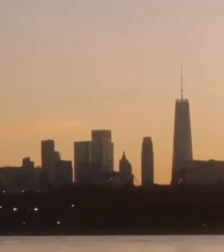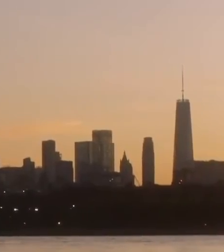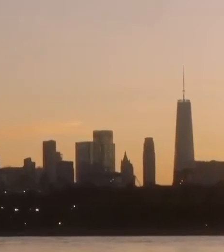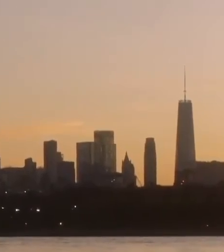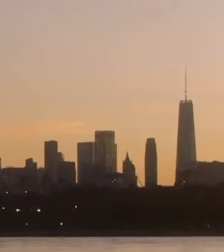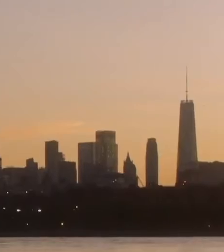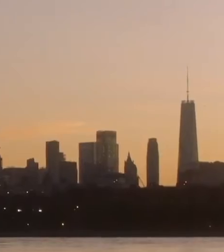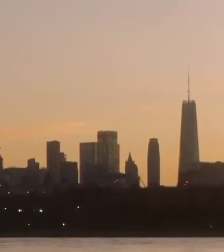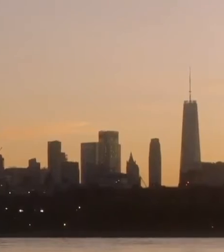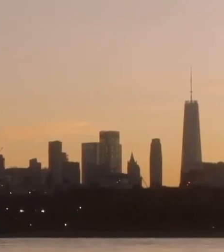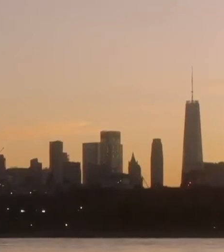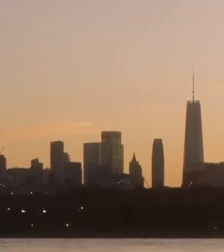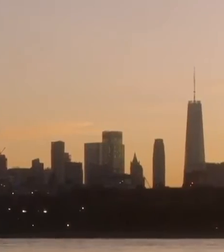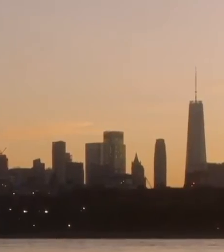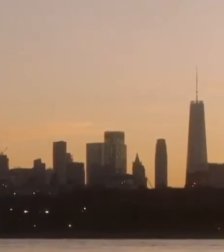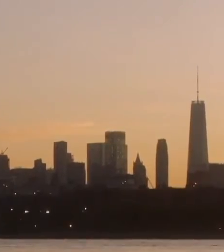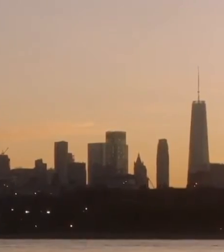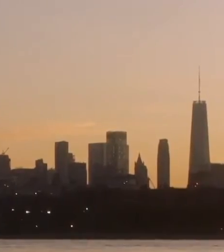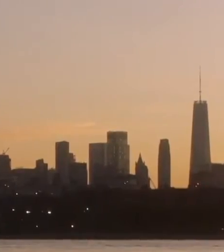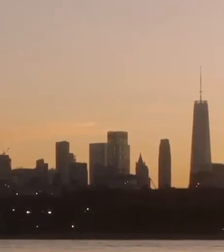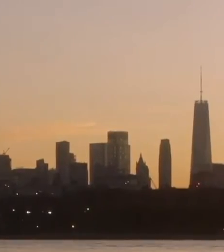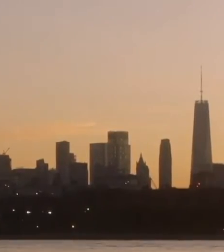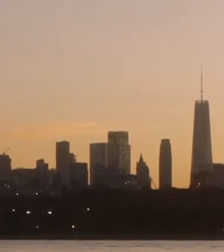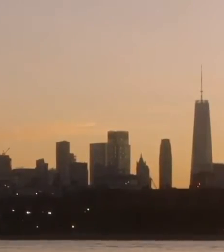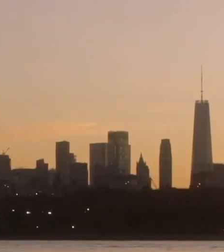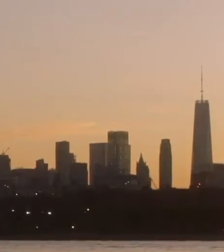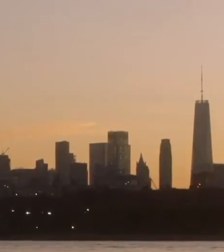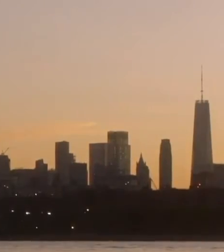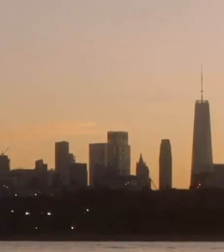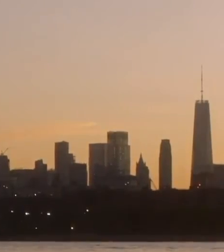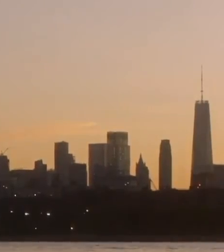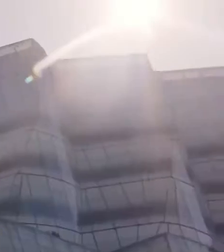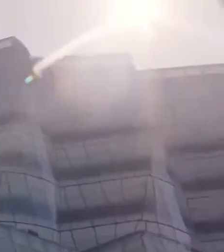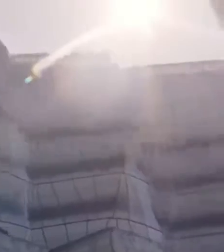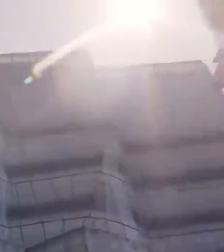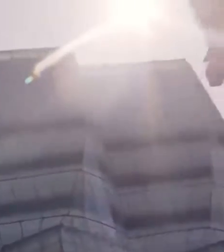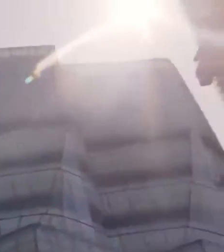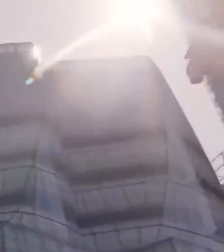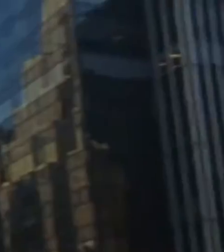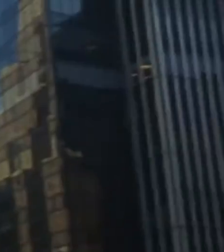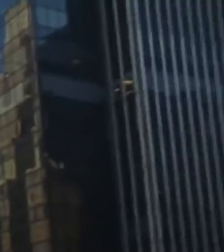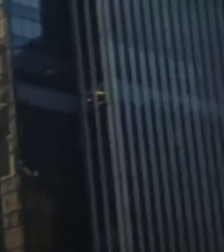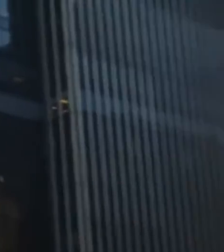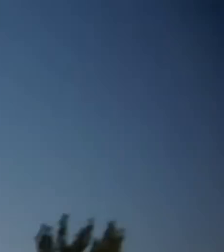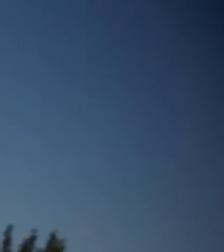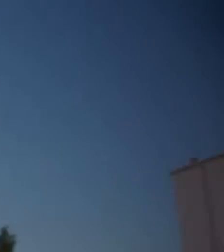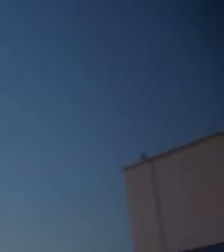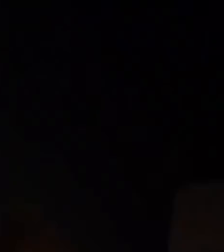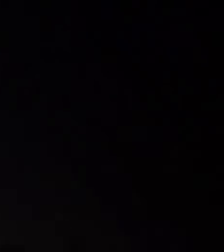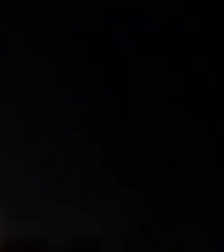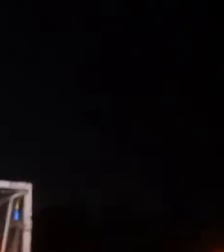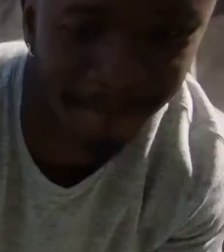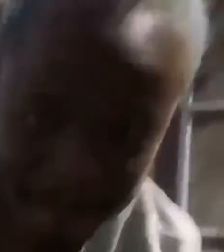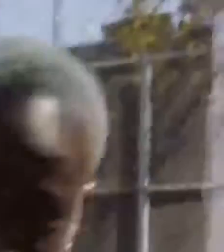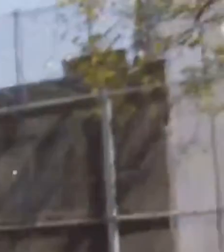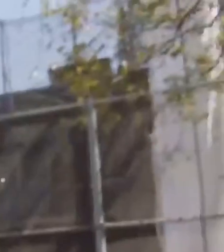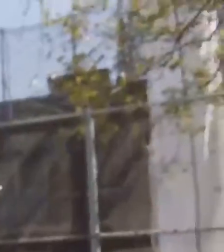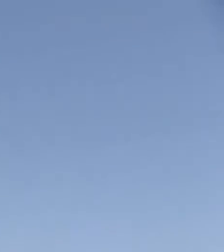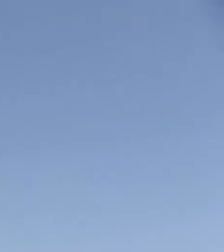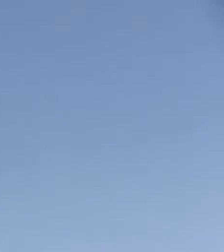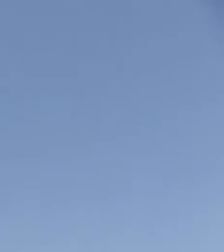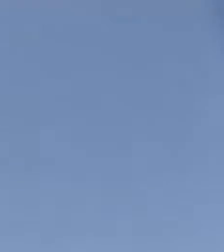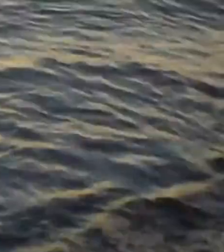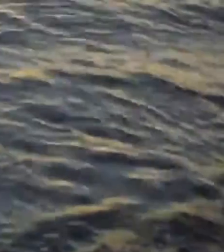At the end of the day, before being a judge, before being a pastor, a preacher, a soccer player, any